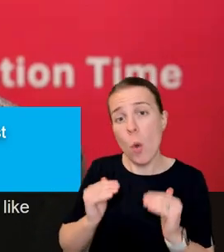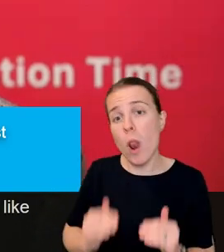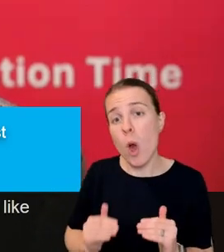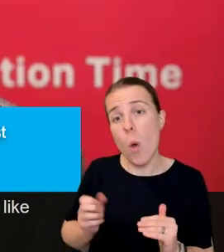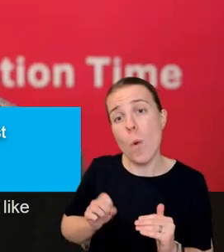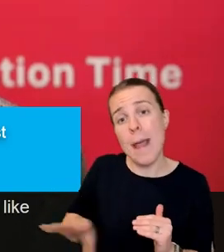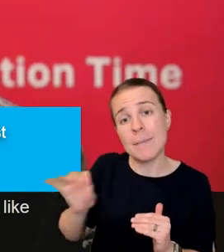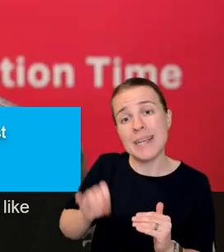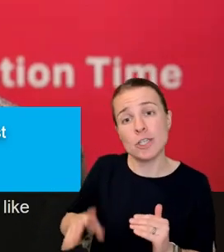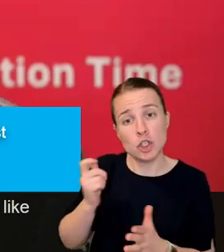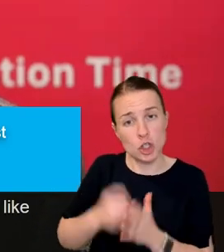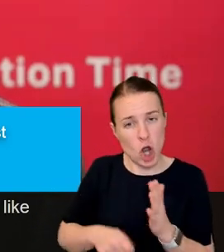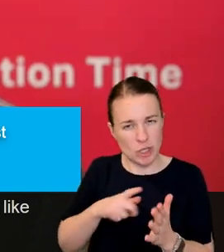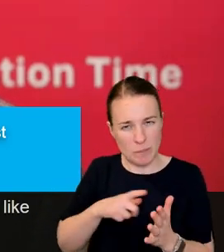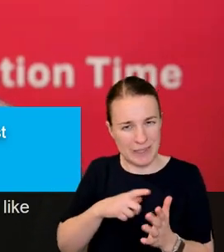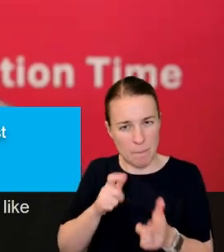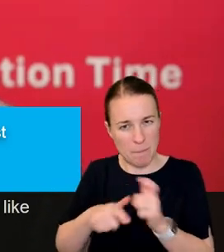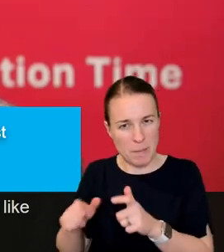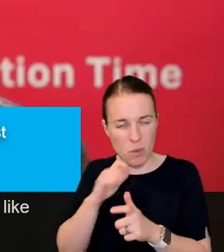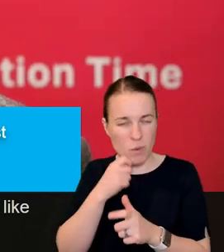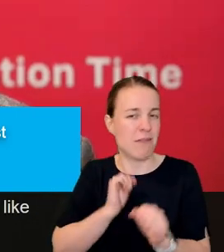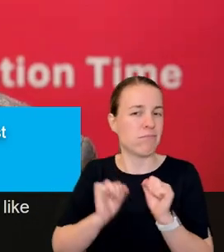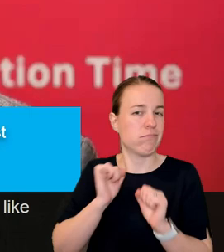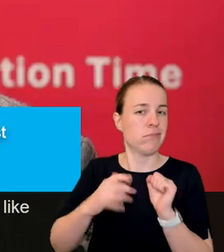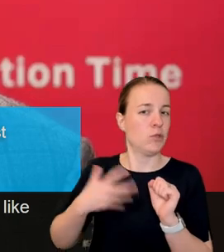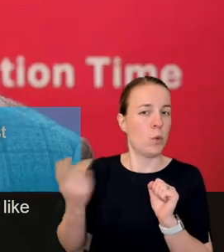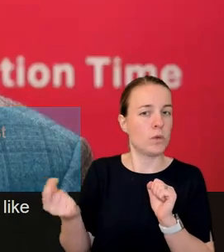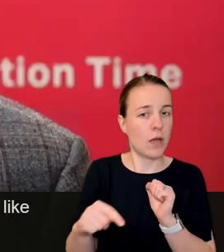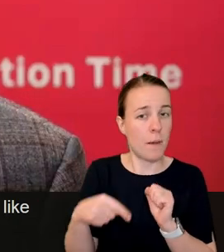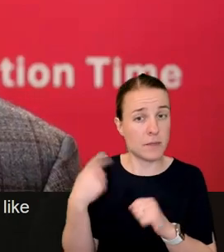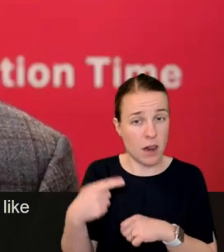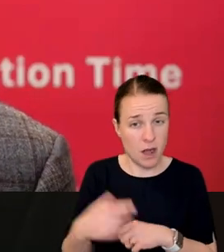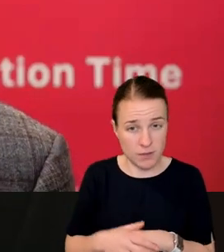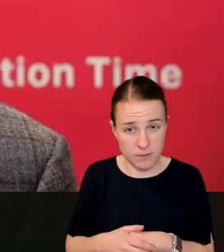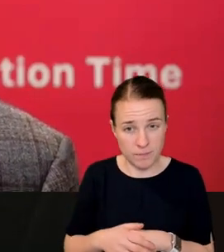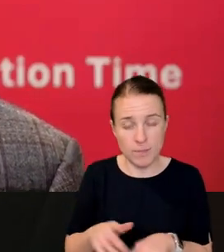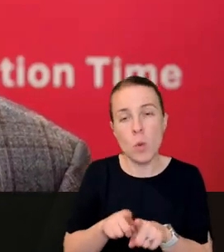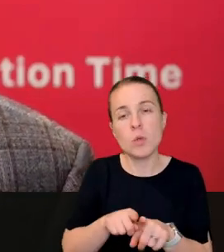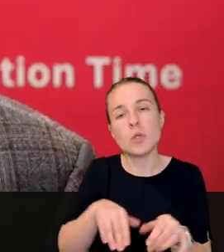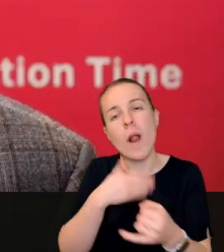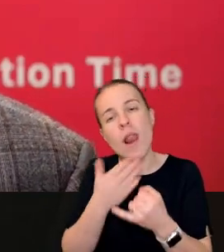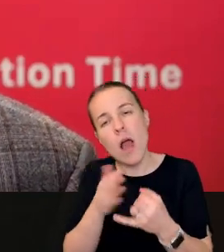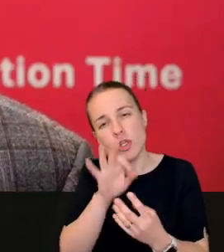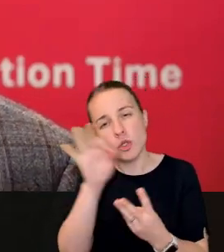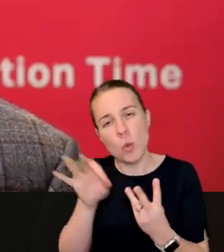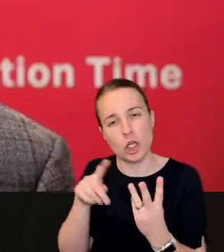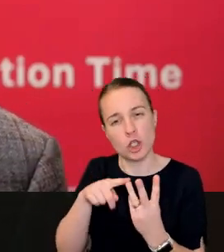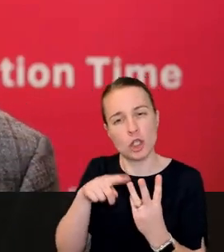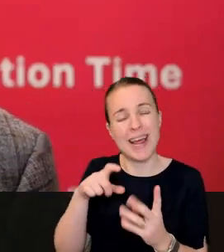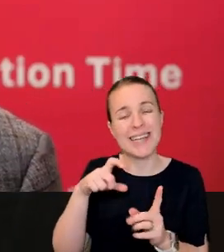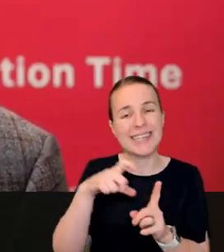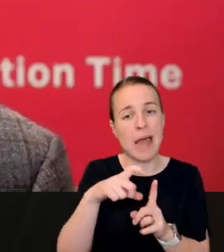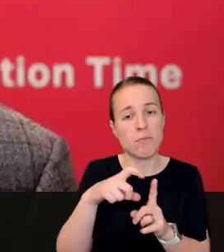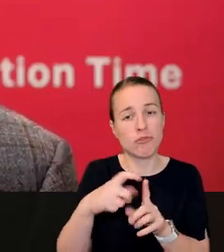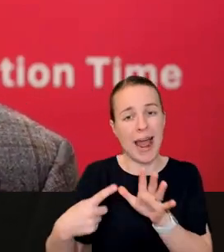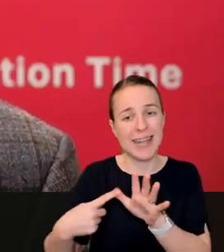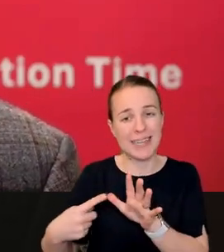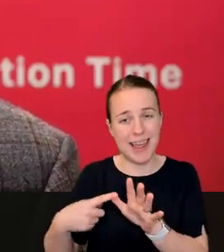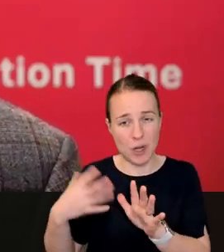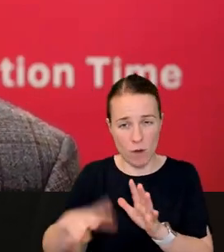not want to come to London? And the last question is from Deborah Avellino from